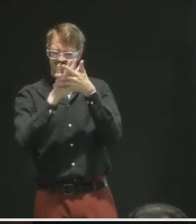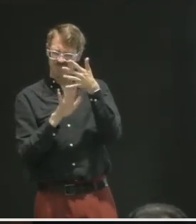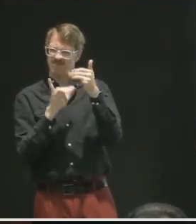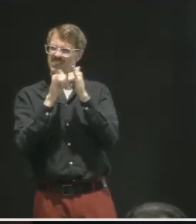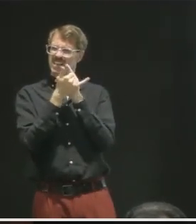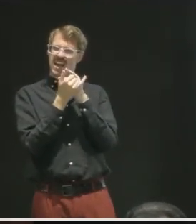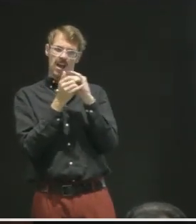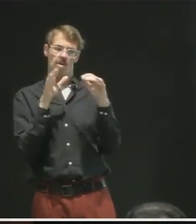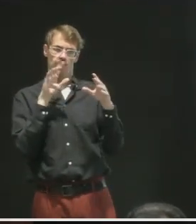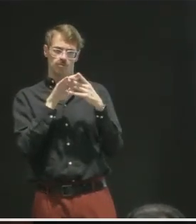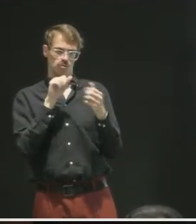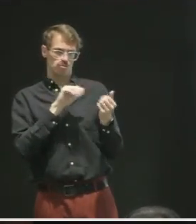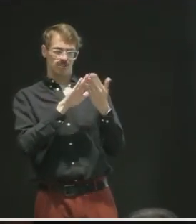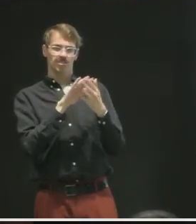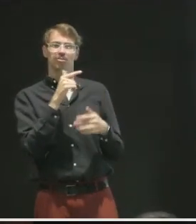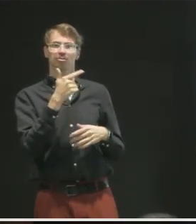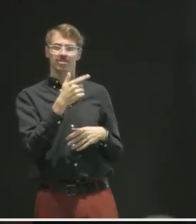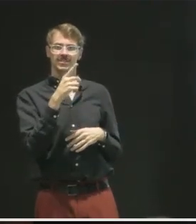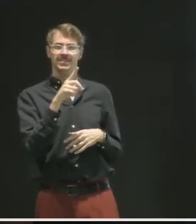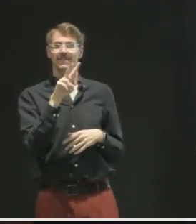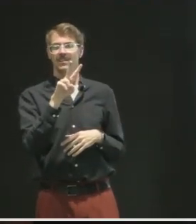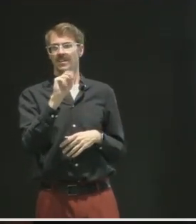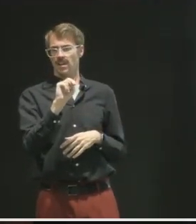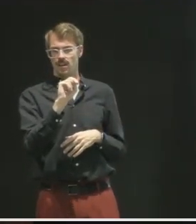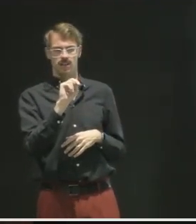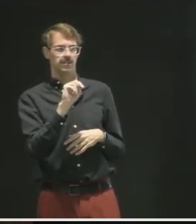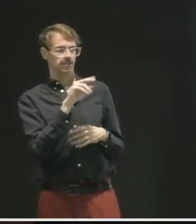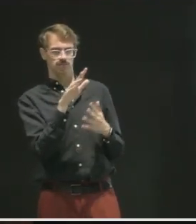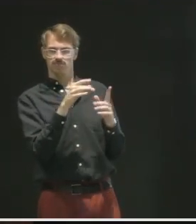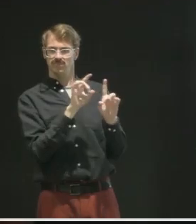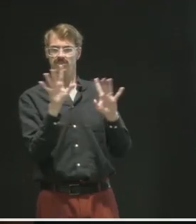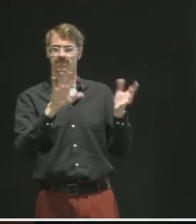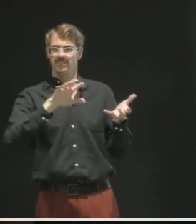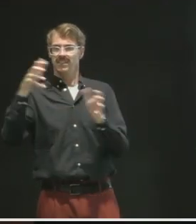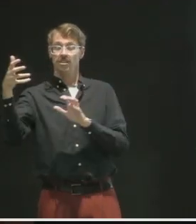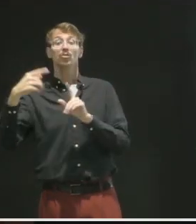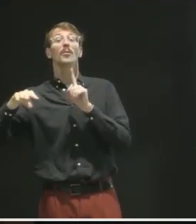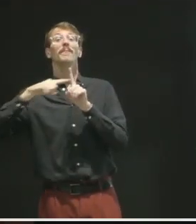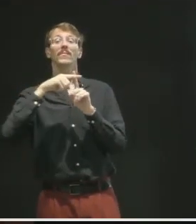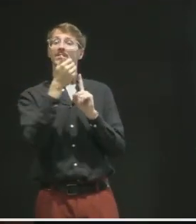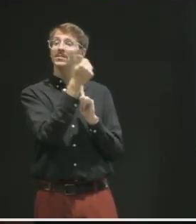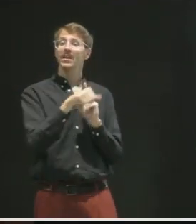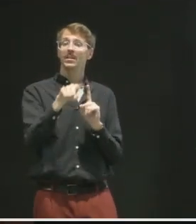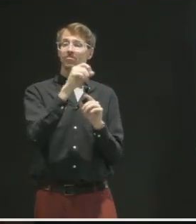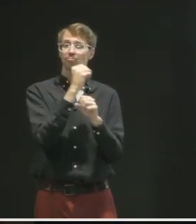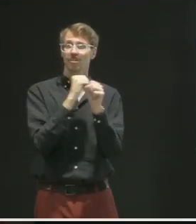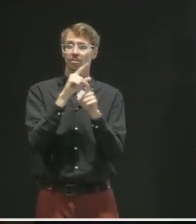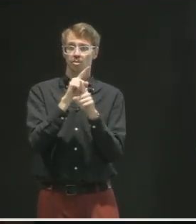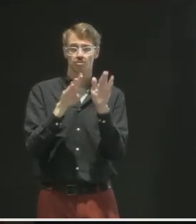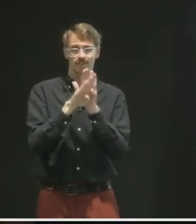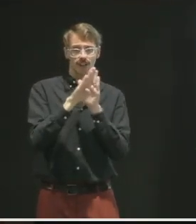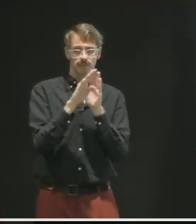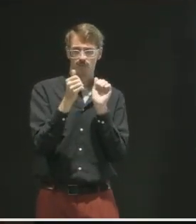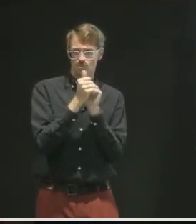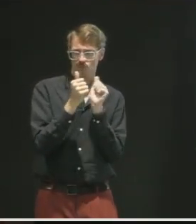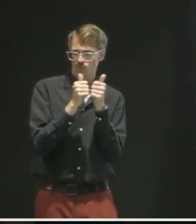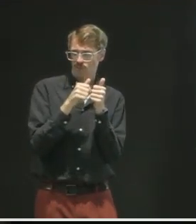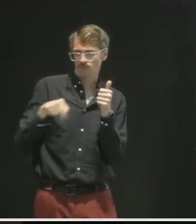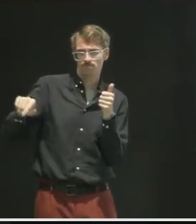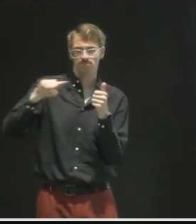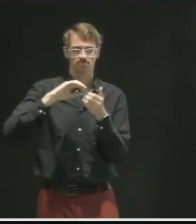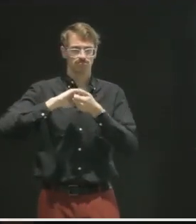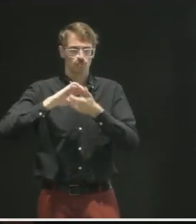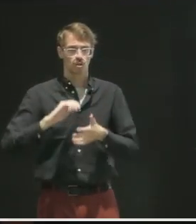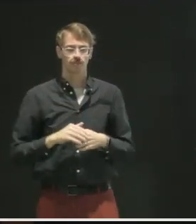and disasters, and any effective strategies that you're developing and sharing through that work with partners?